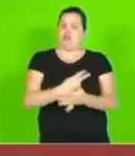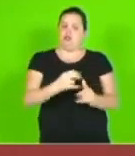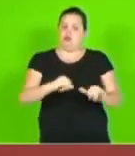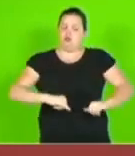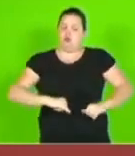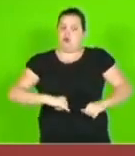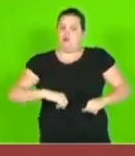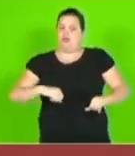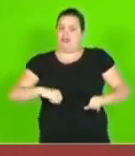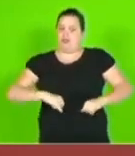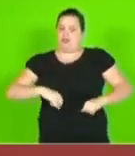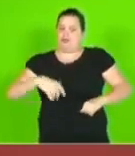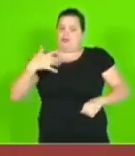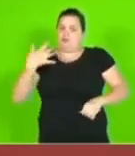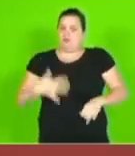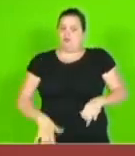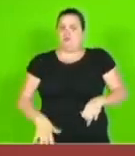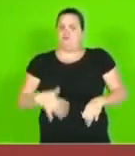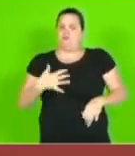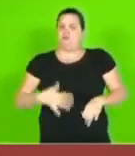But